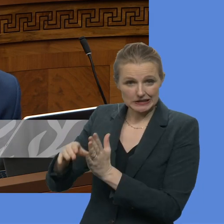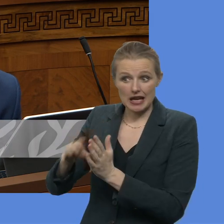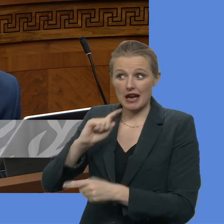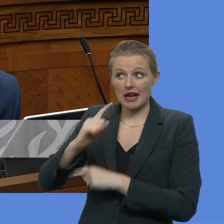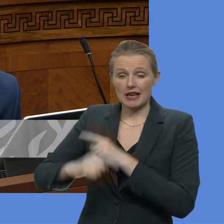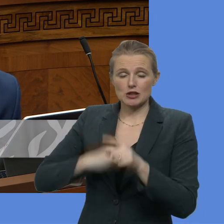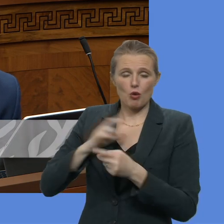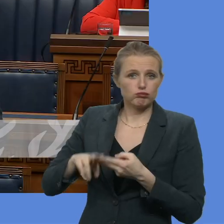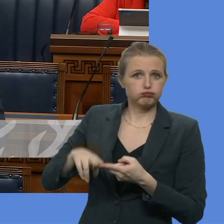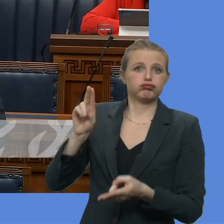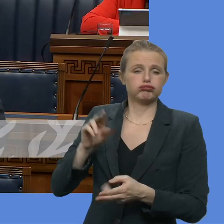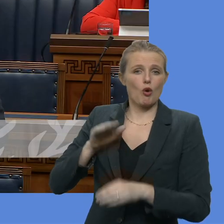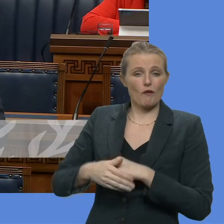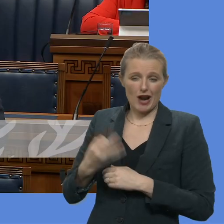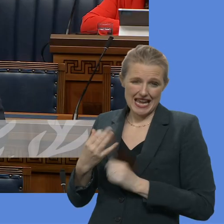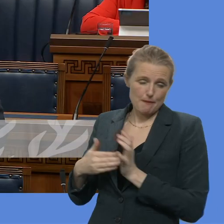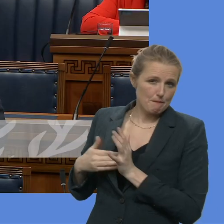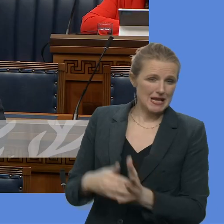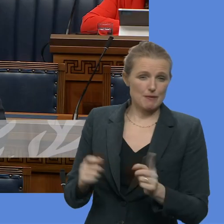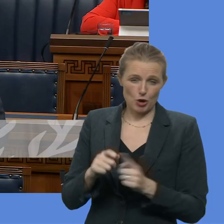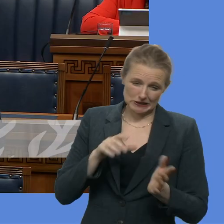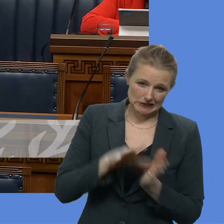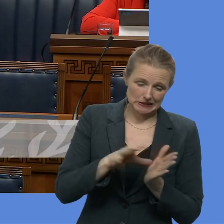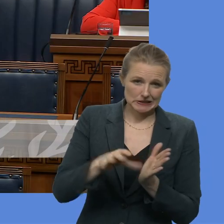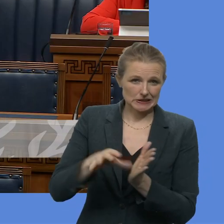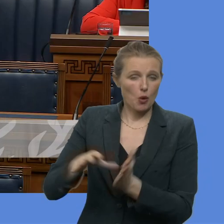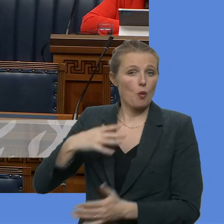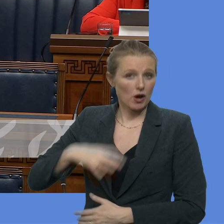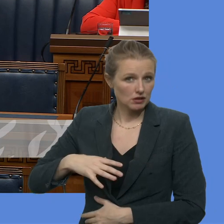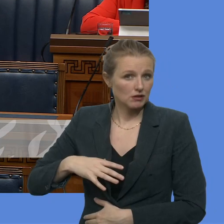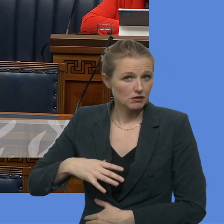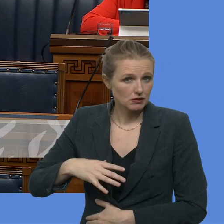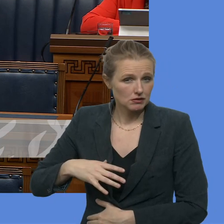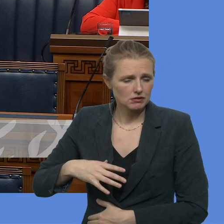over £8 million, and